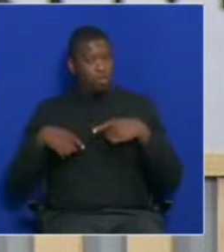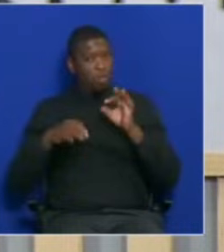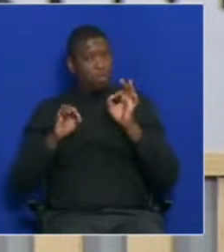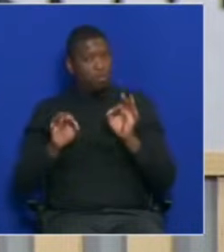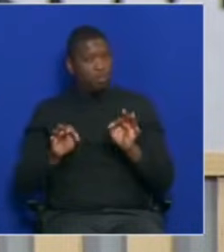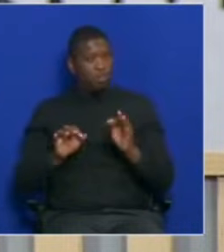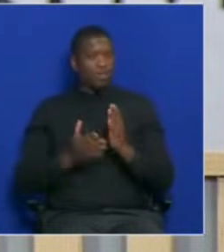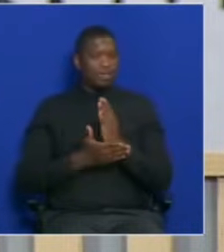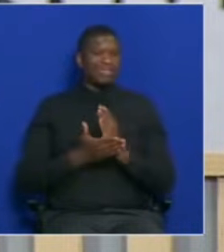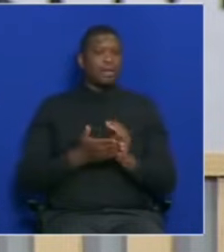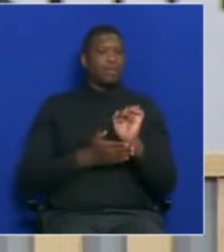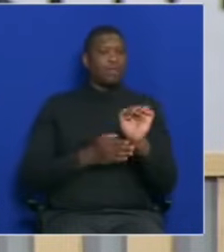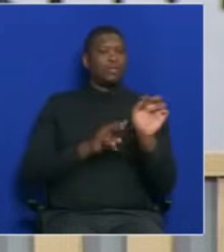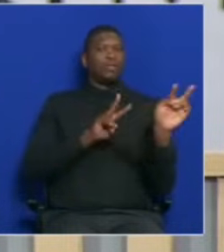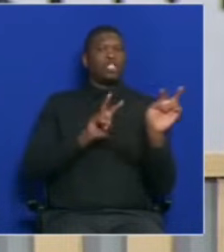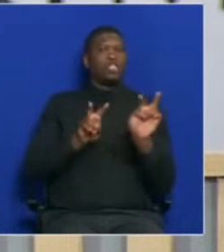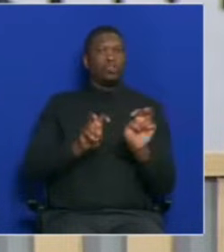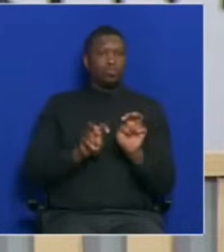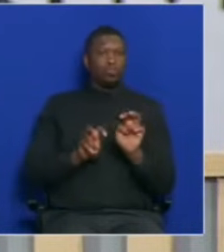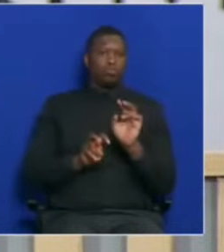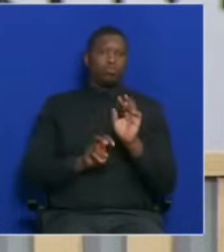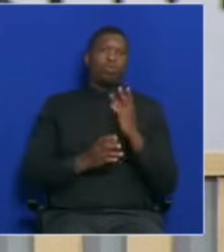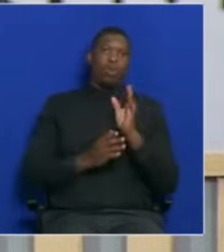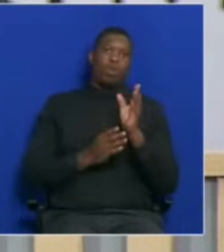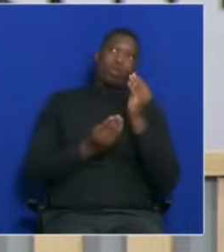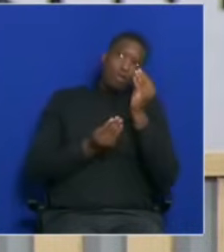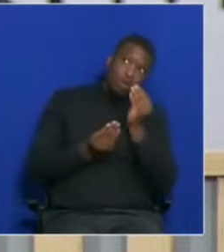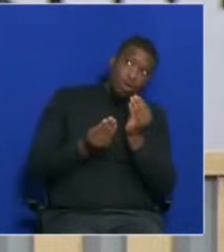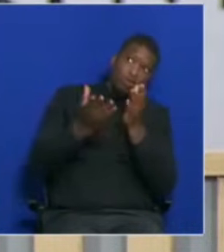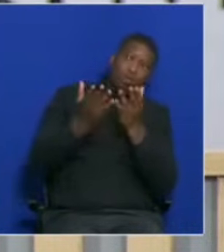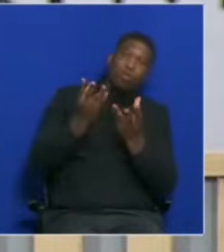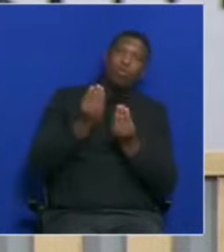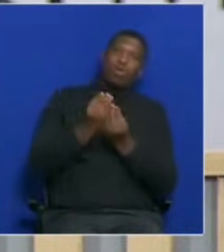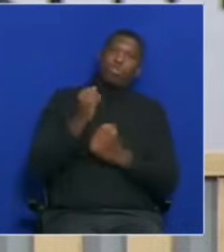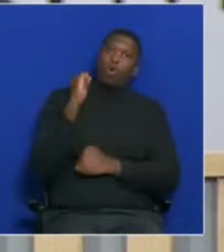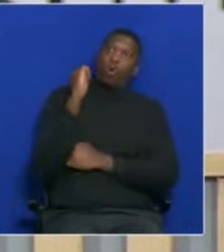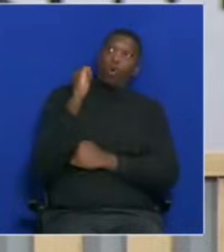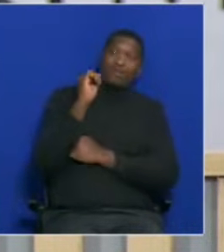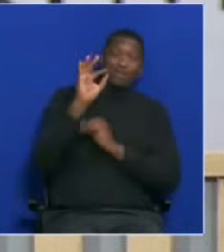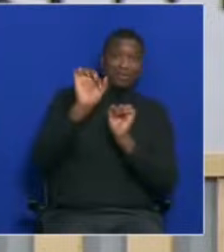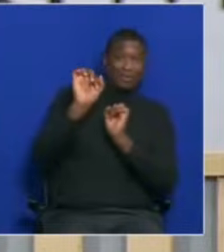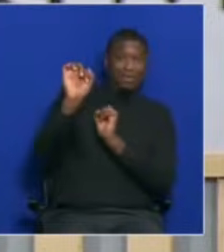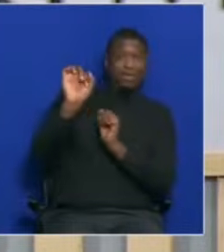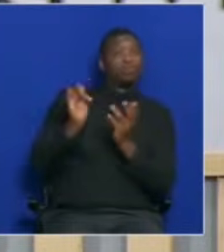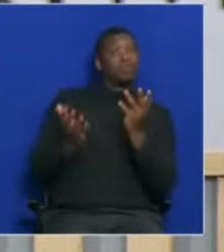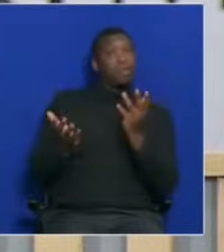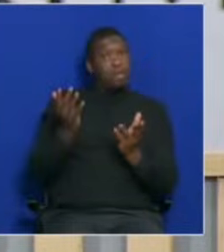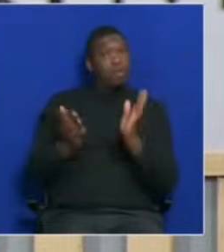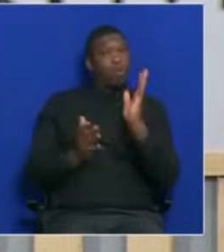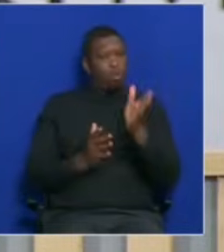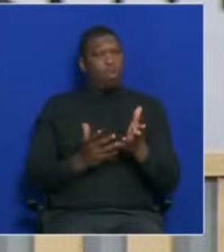issues would have been raised with the office of the judge, and maybe there would have been